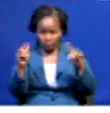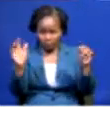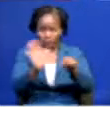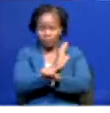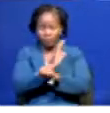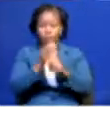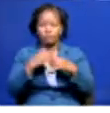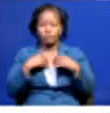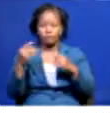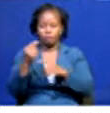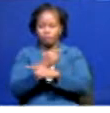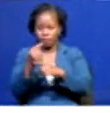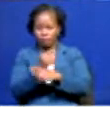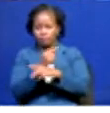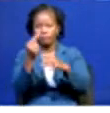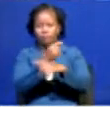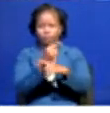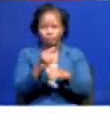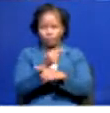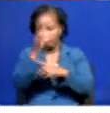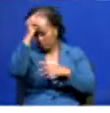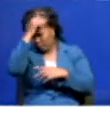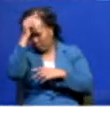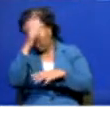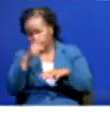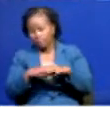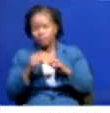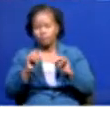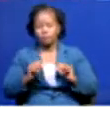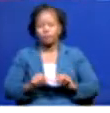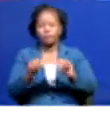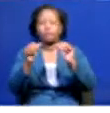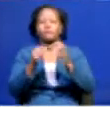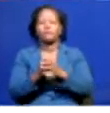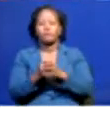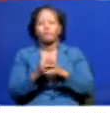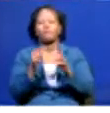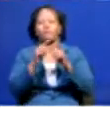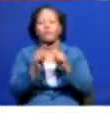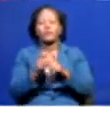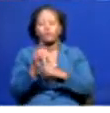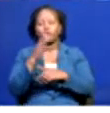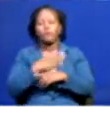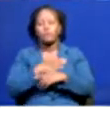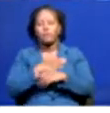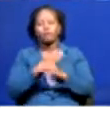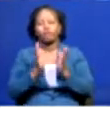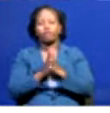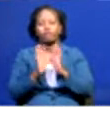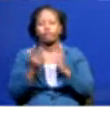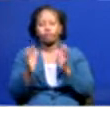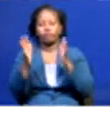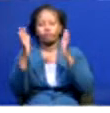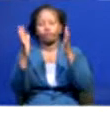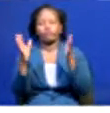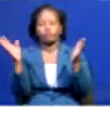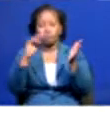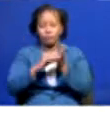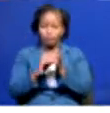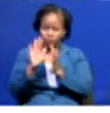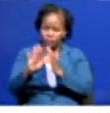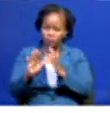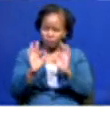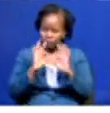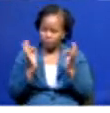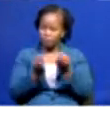the graduates during their course. Further, I extend my commendation to your families